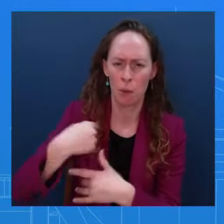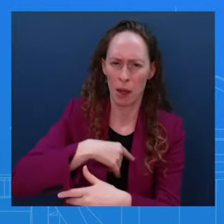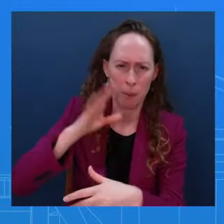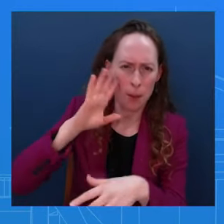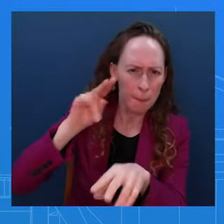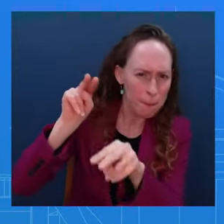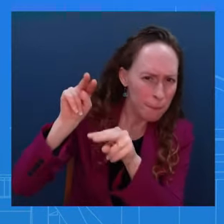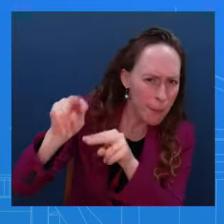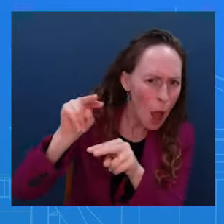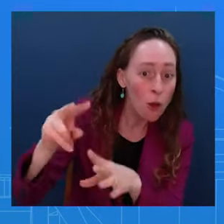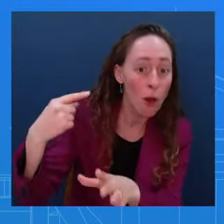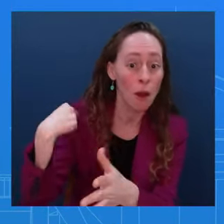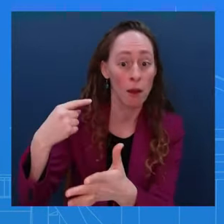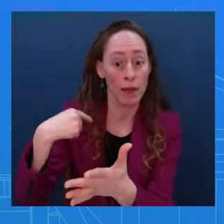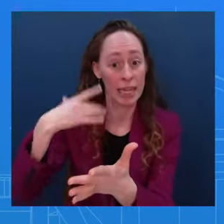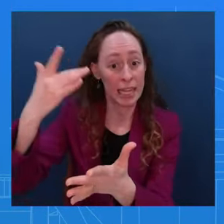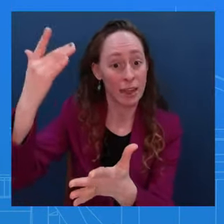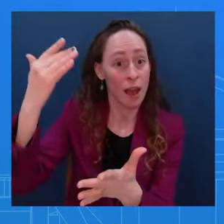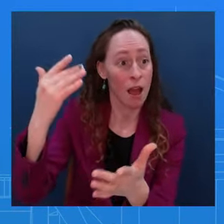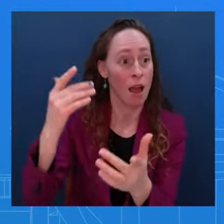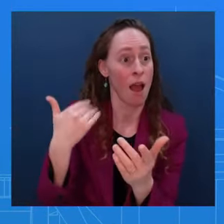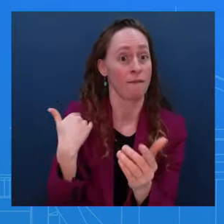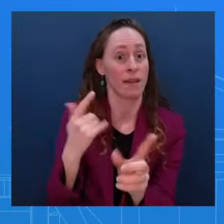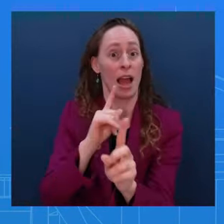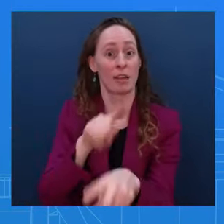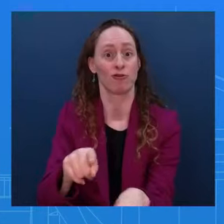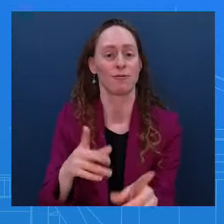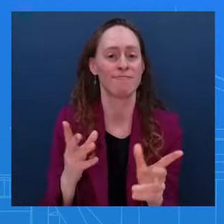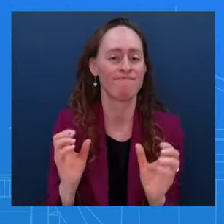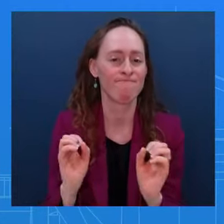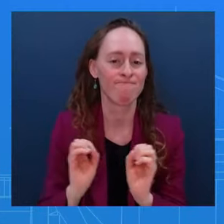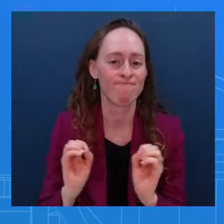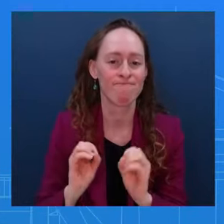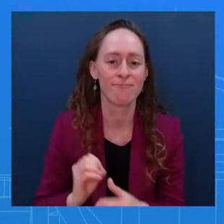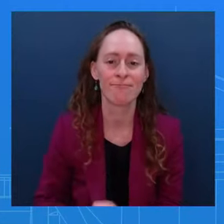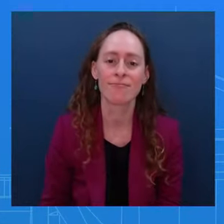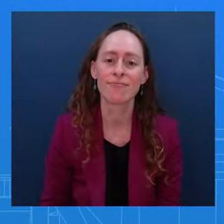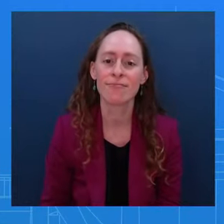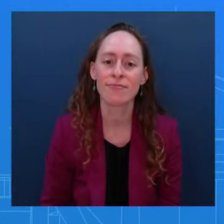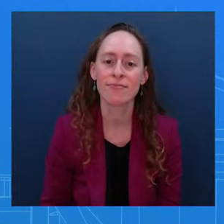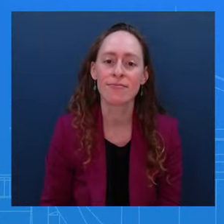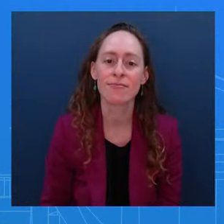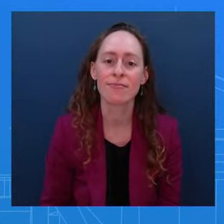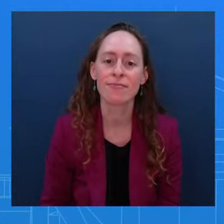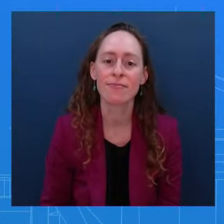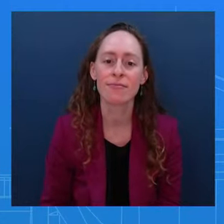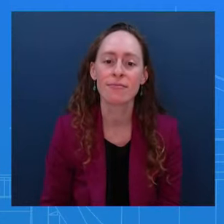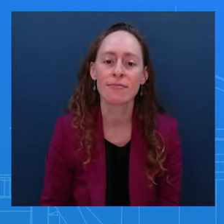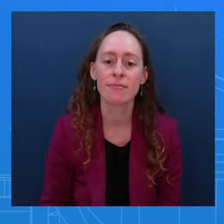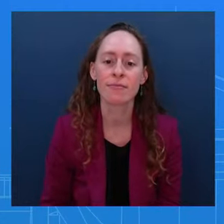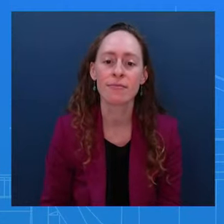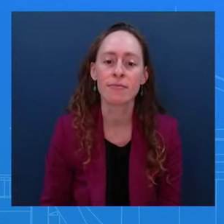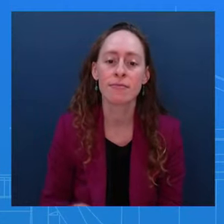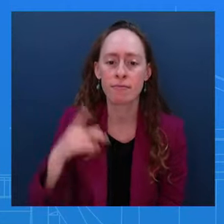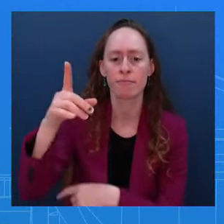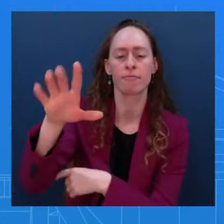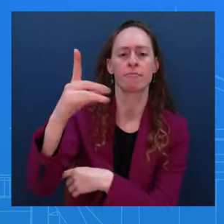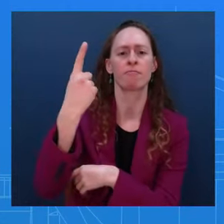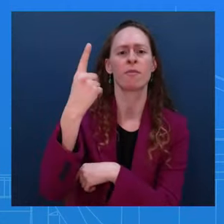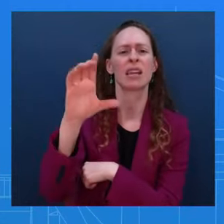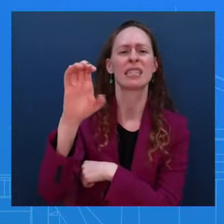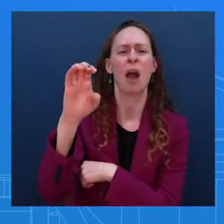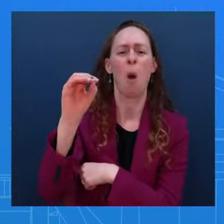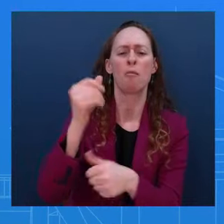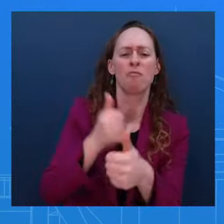this time. Final question. The CEO of Ford, Jim Farley, was at an auto conference in New York today. He said the company will have